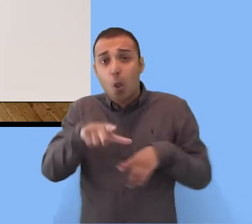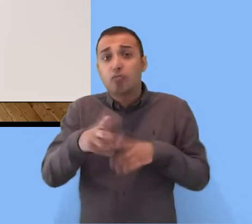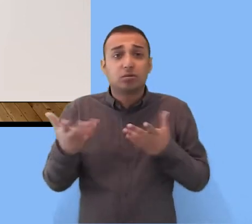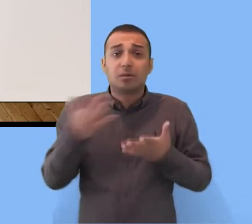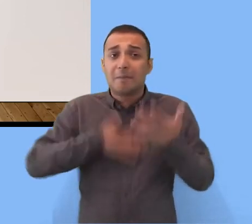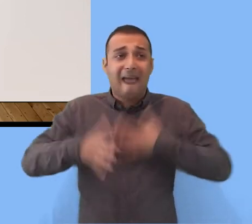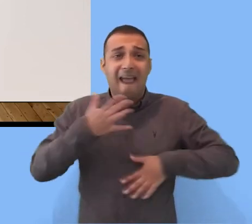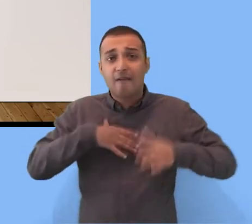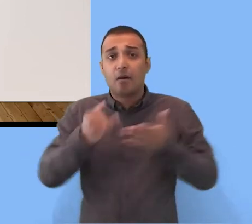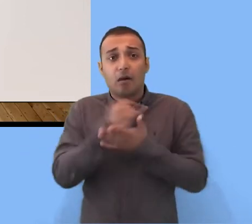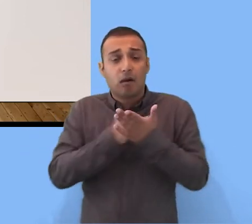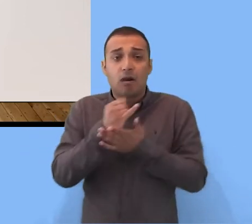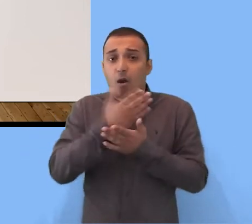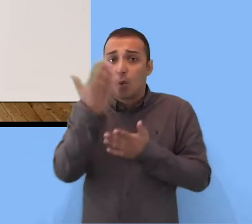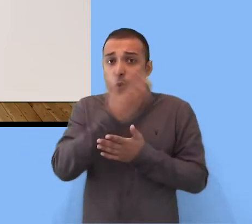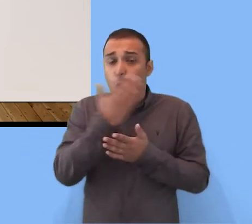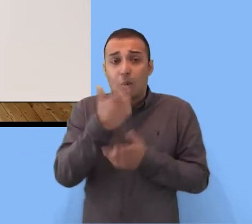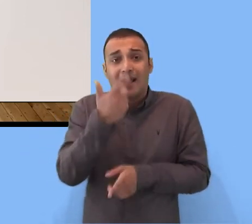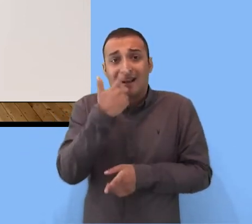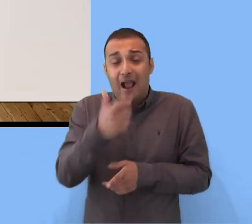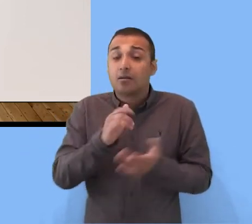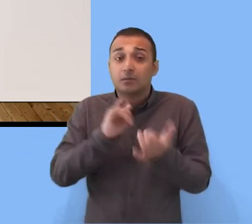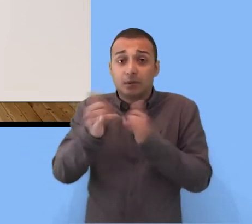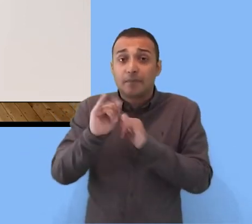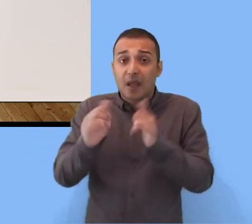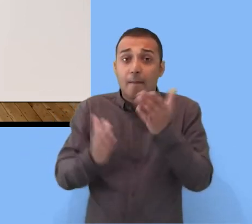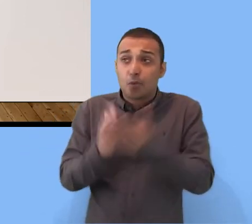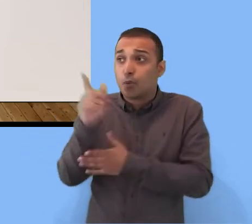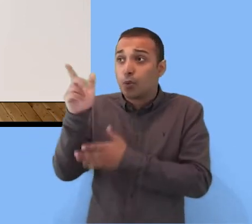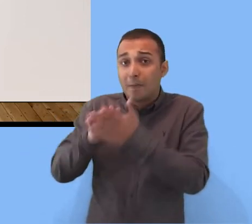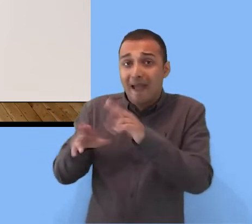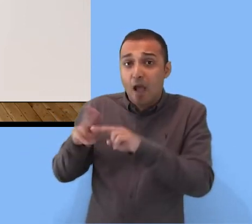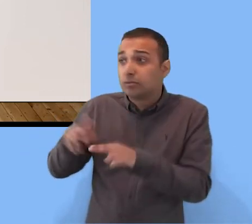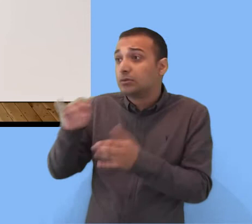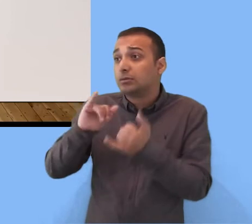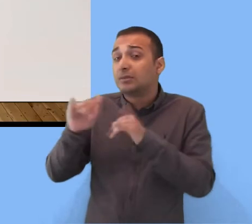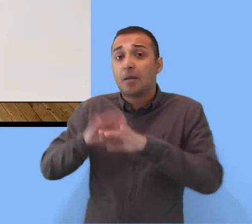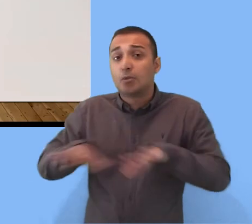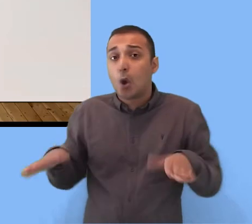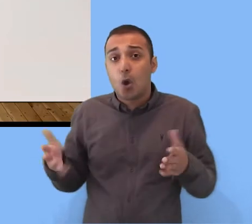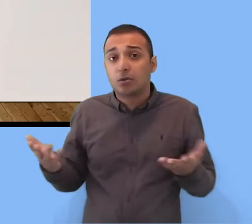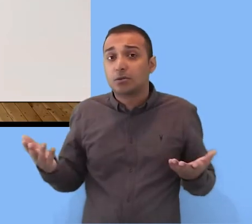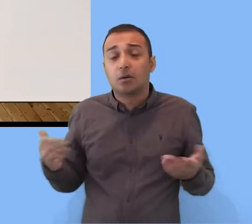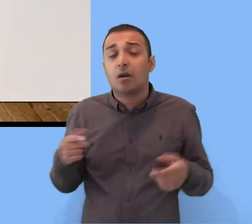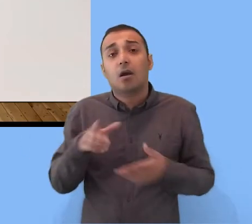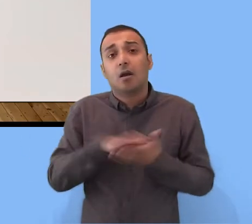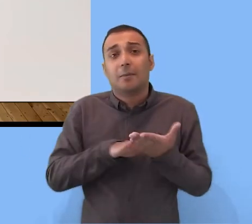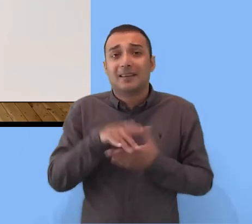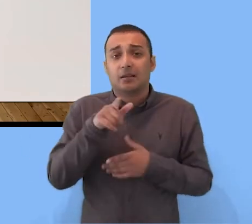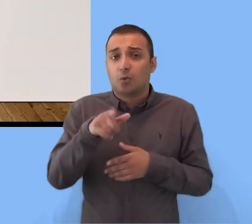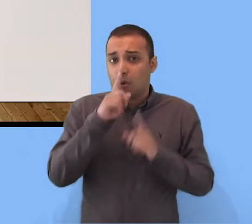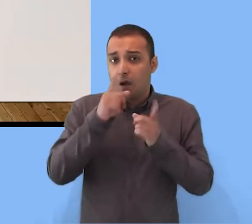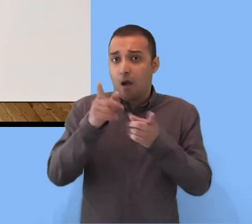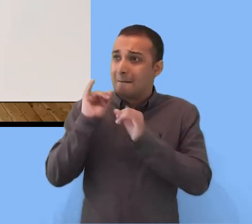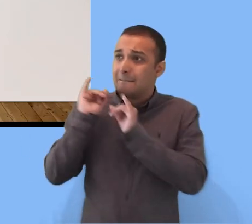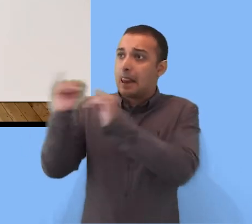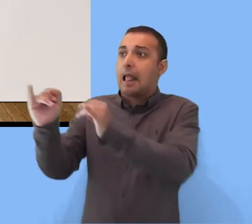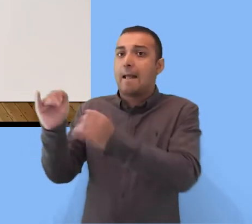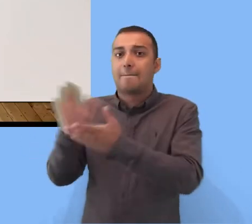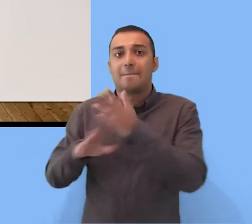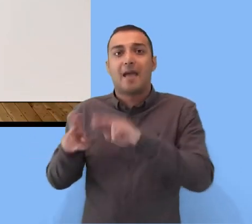parents, and sometimes, often it can't. And it's not about blaming parents for that disparity that Tom mentioned at the beginning.